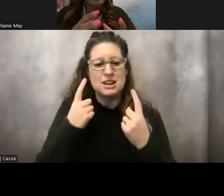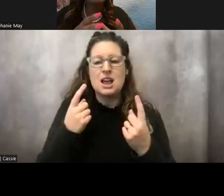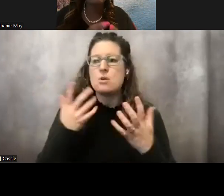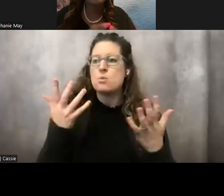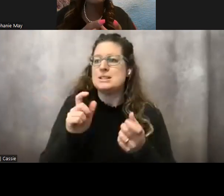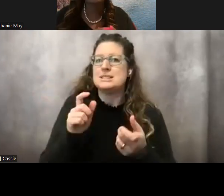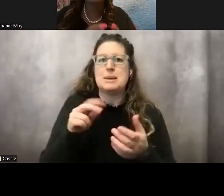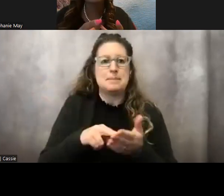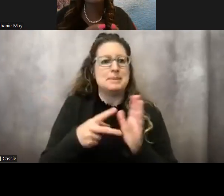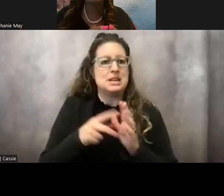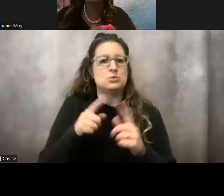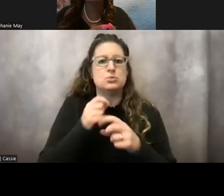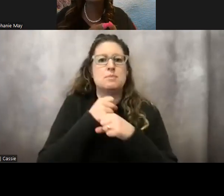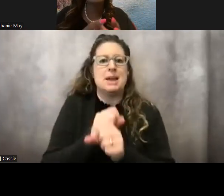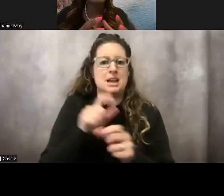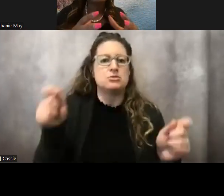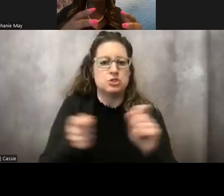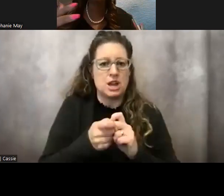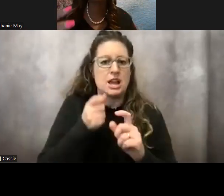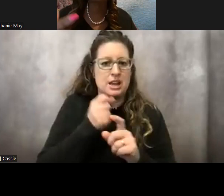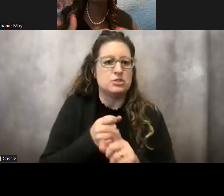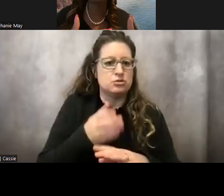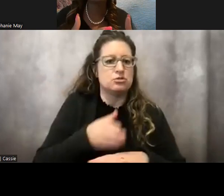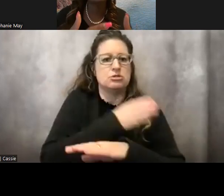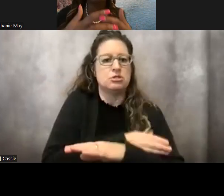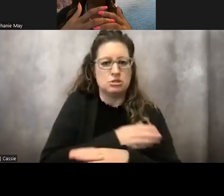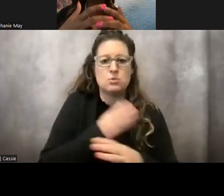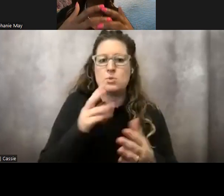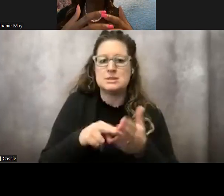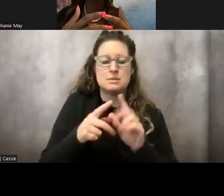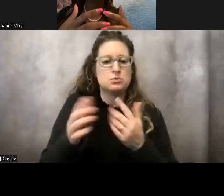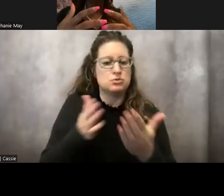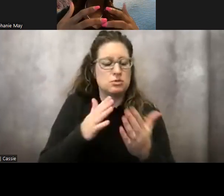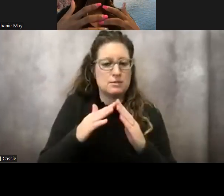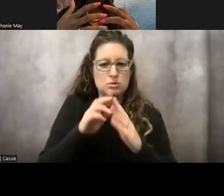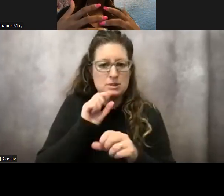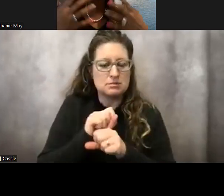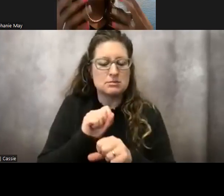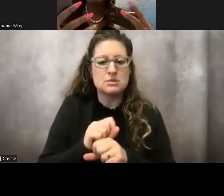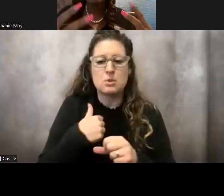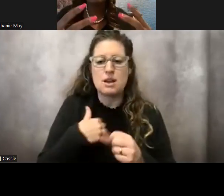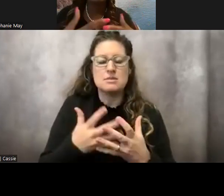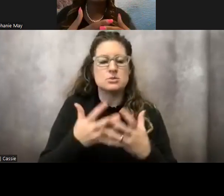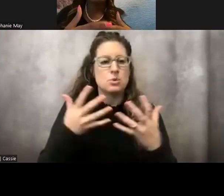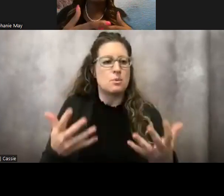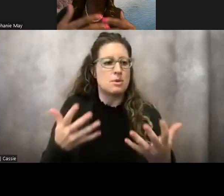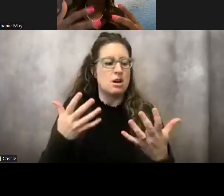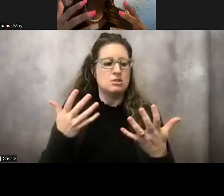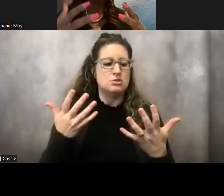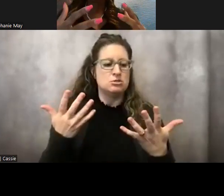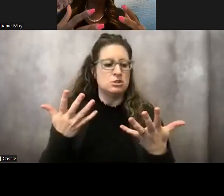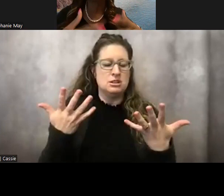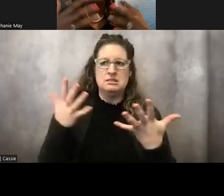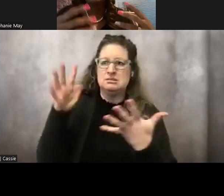agent and of really serving the community, there is so much administrative fog